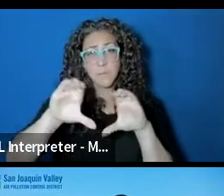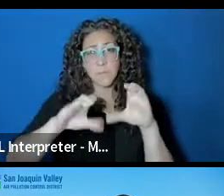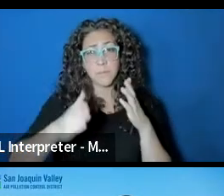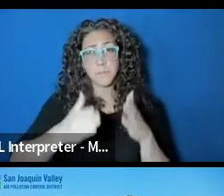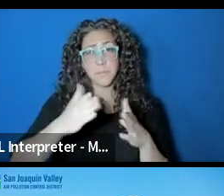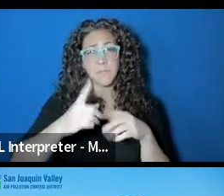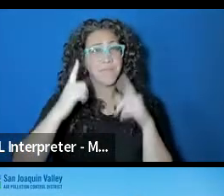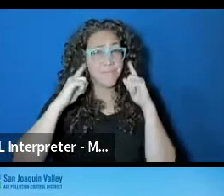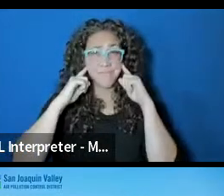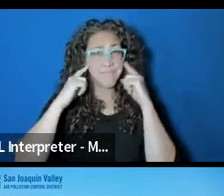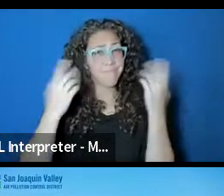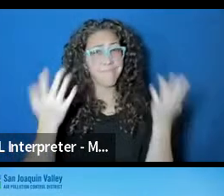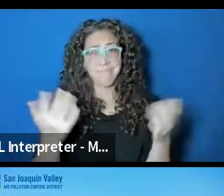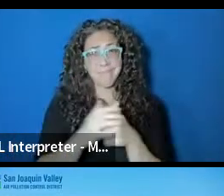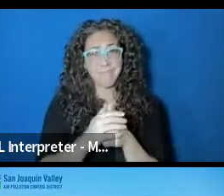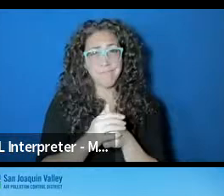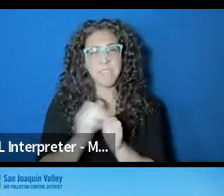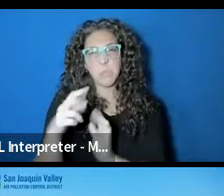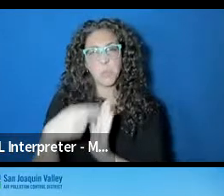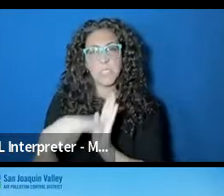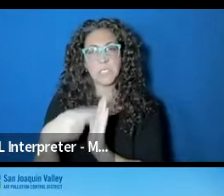okay. Then we can read it out loud.